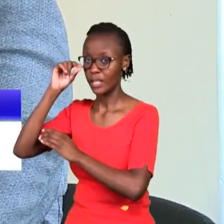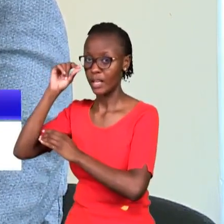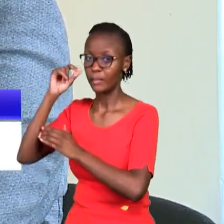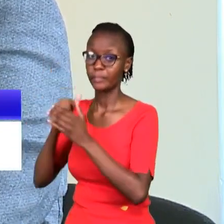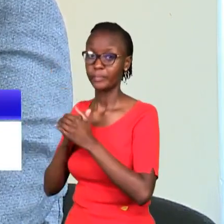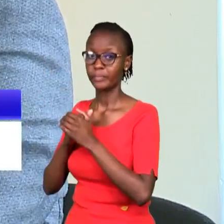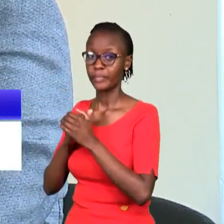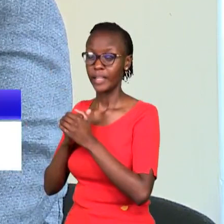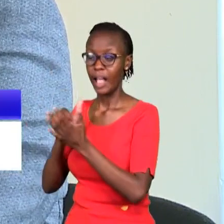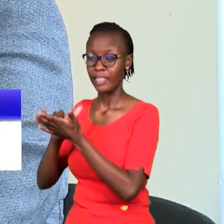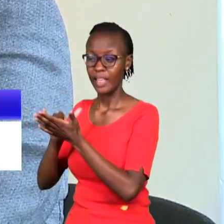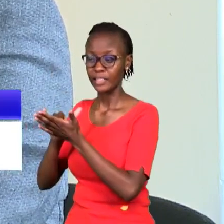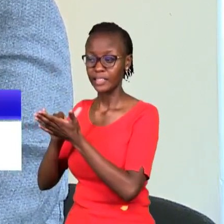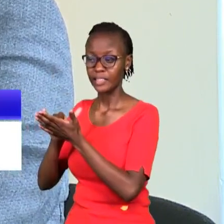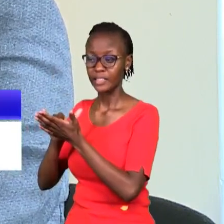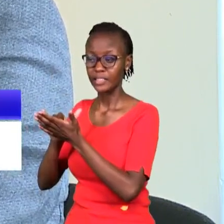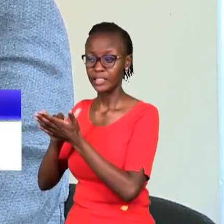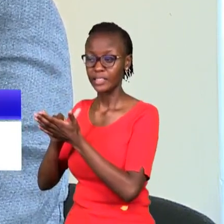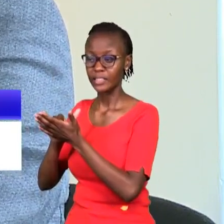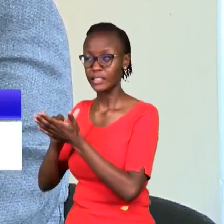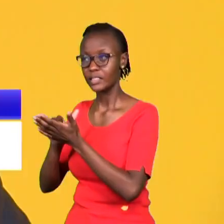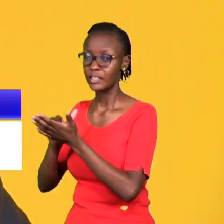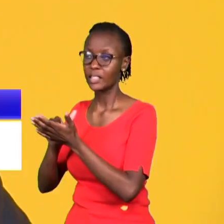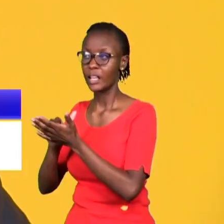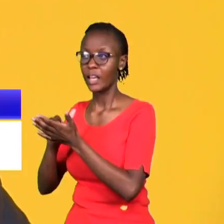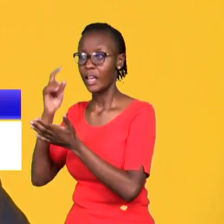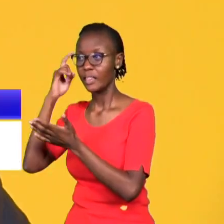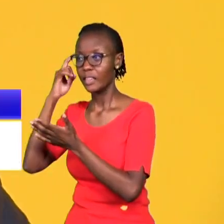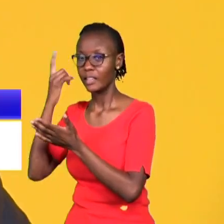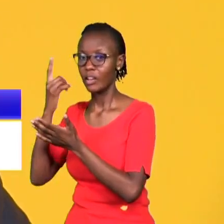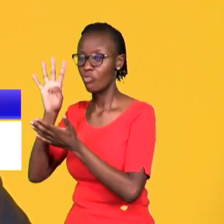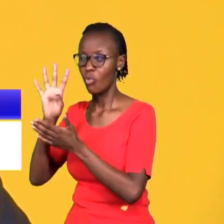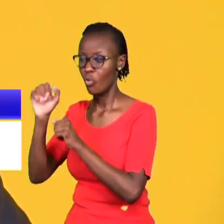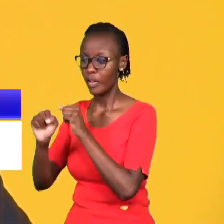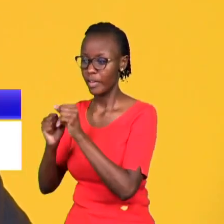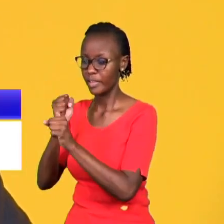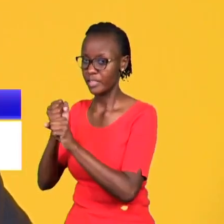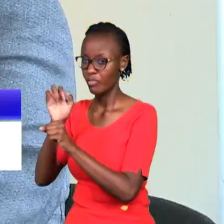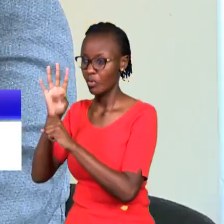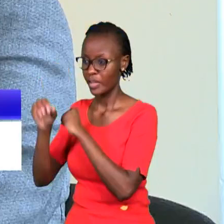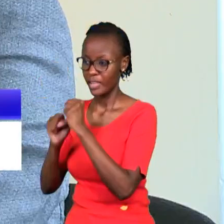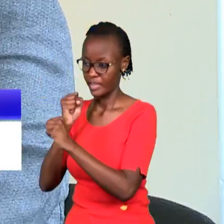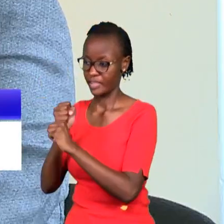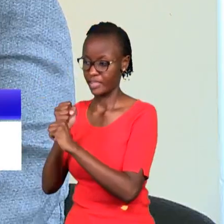That is around 3.5 years, almost clocking 4 years. And from